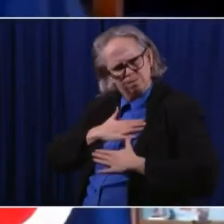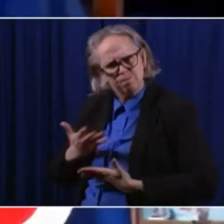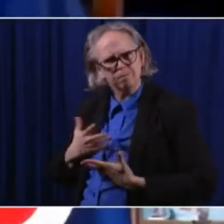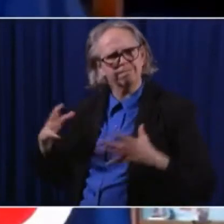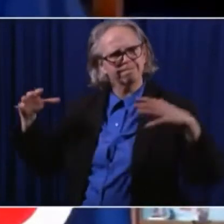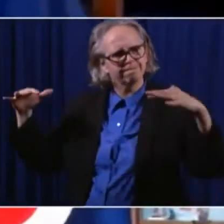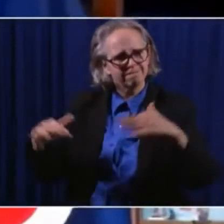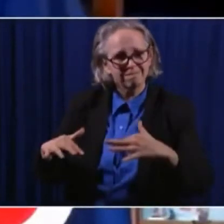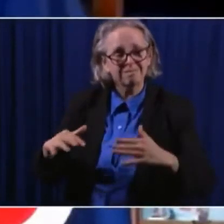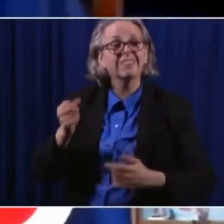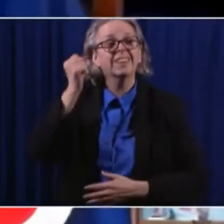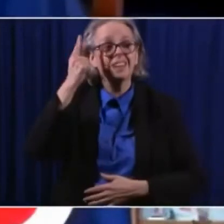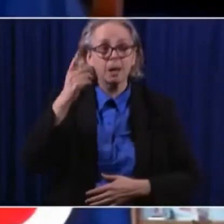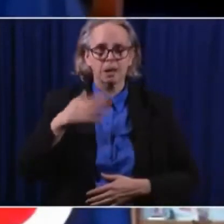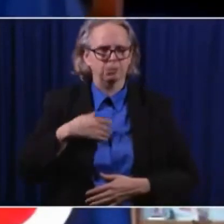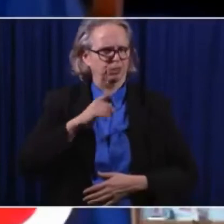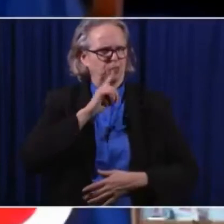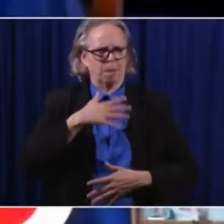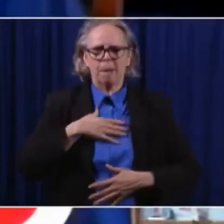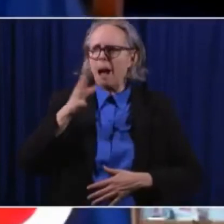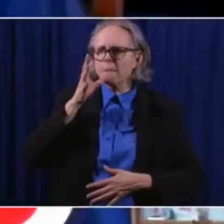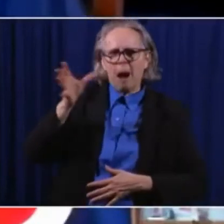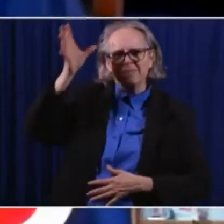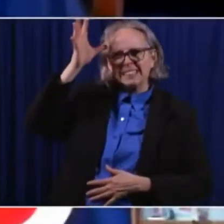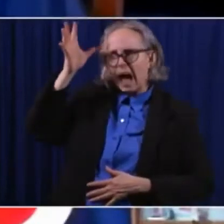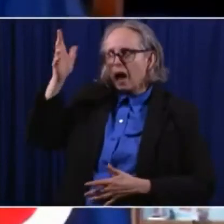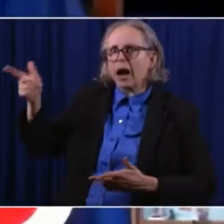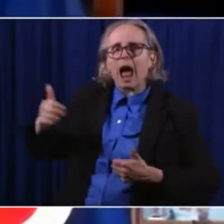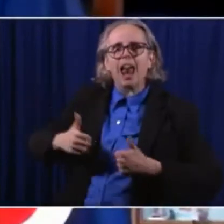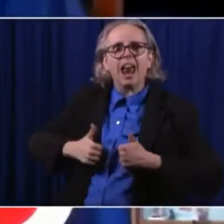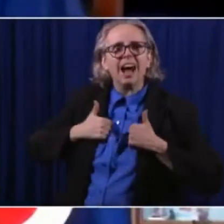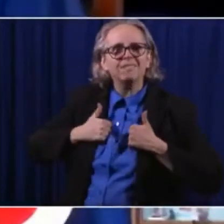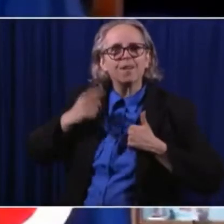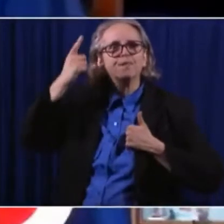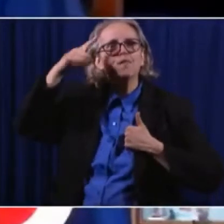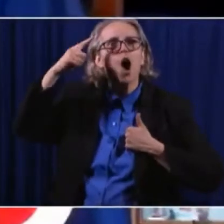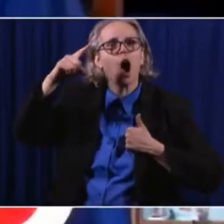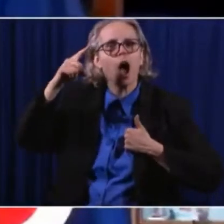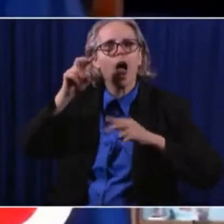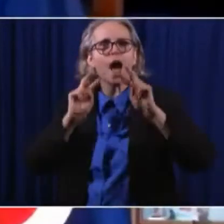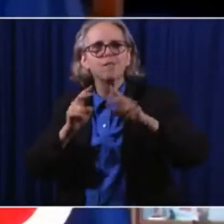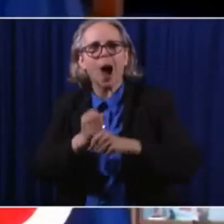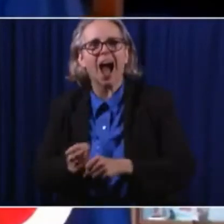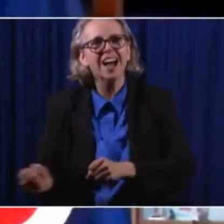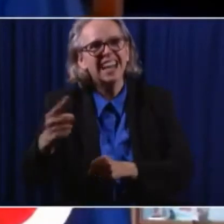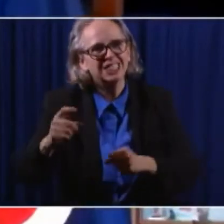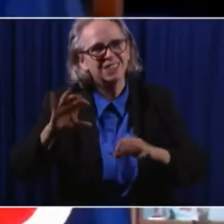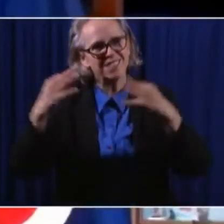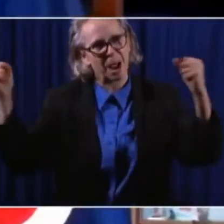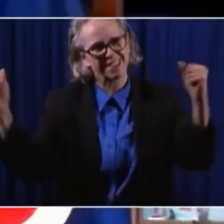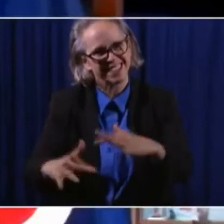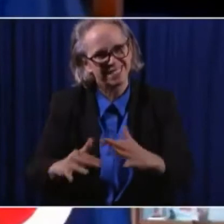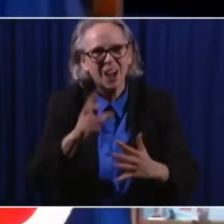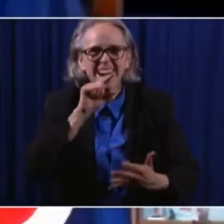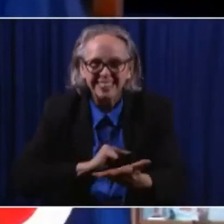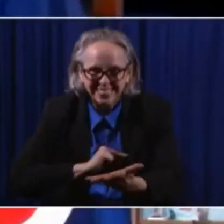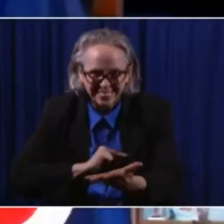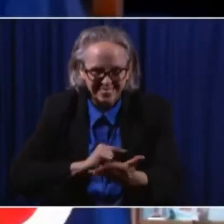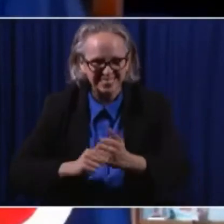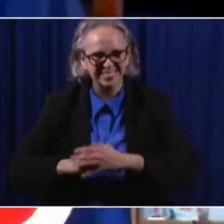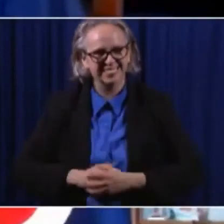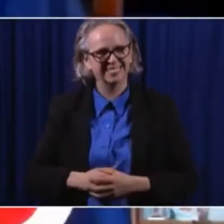for their next Thanksgiving. It will be inconvenient, but we'll get through it. We'll all get through this. Everybody has